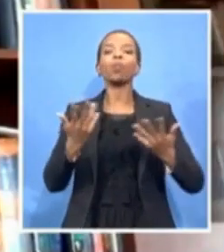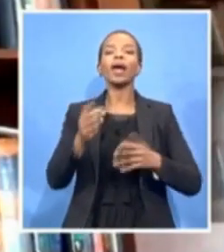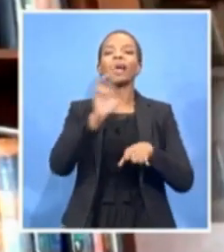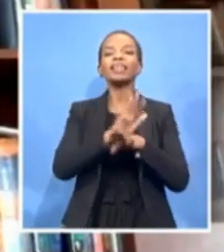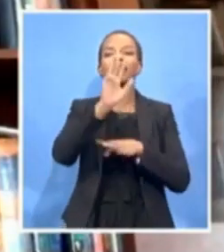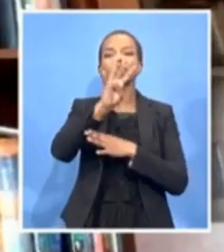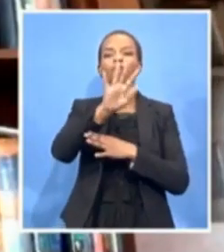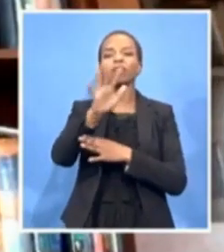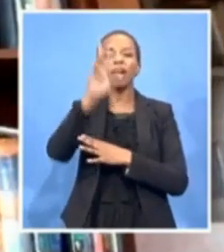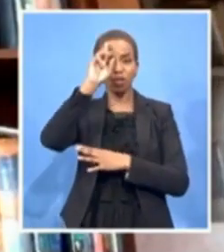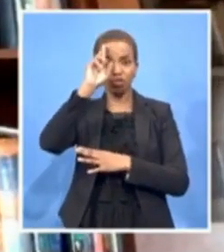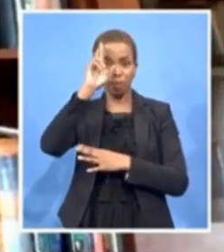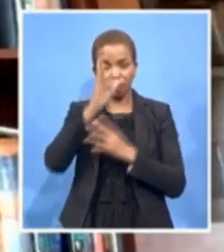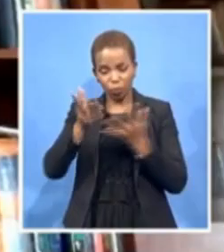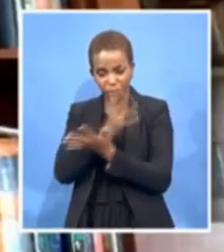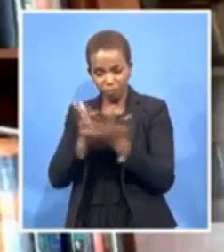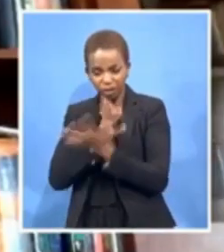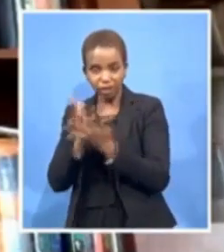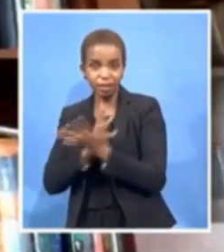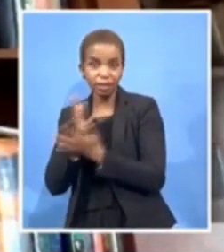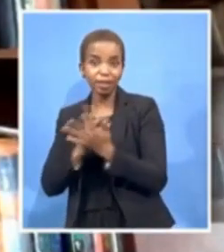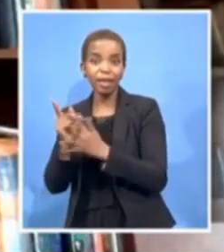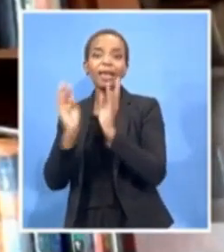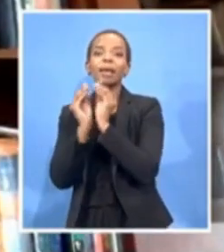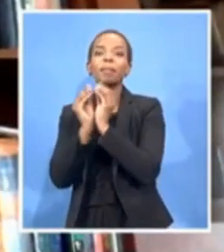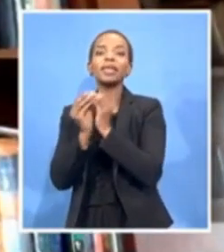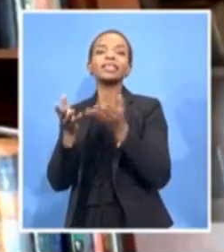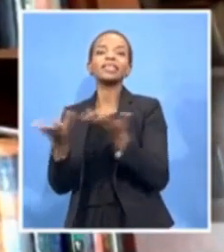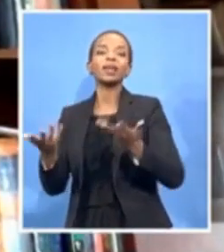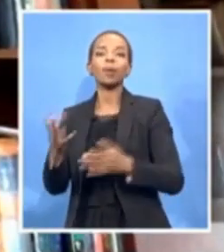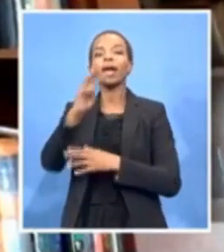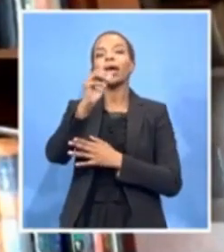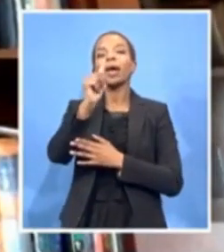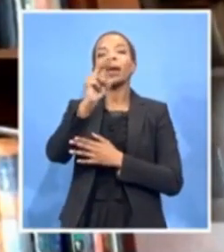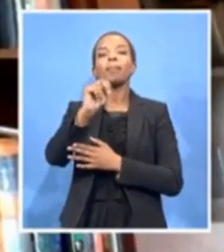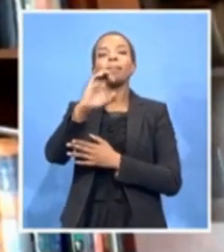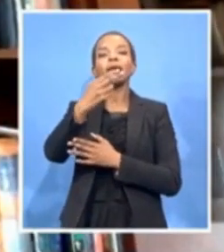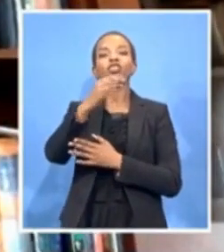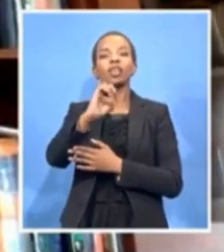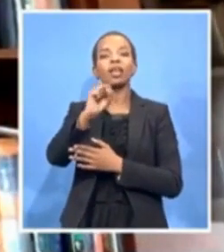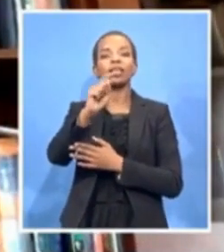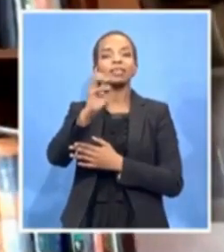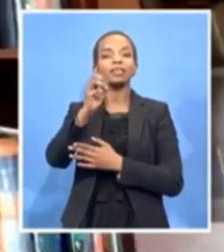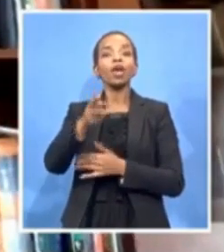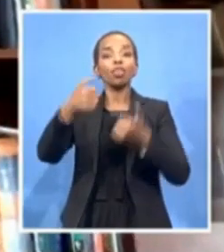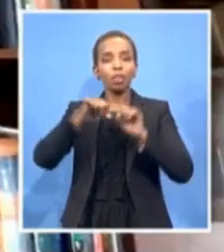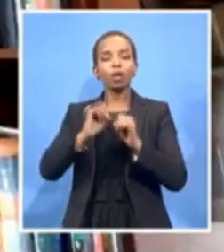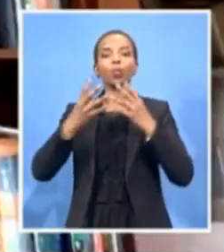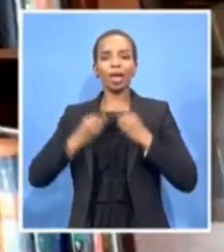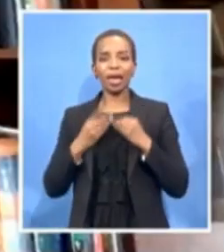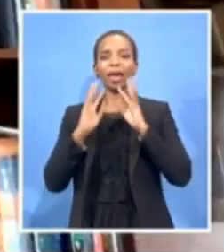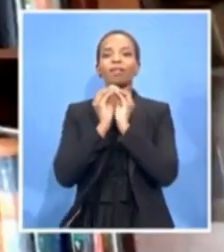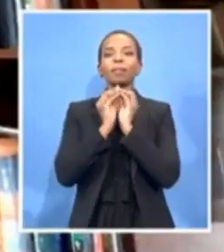the Pan-African meeting. In 1974, we had a Pan-African meeting in Dar es Salaam. In 1994, we had